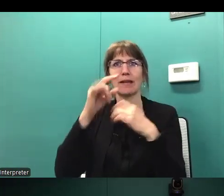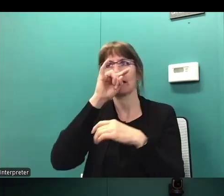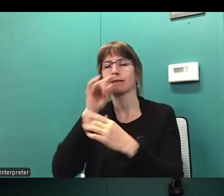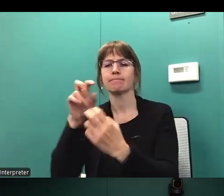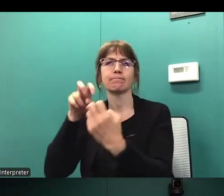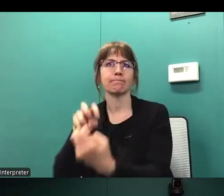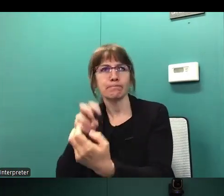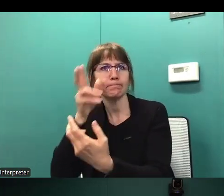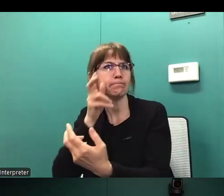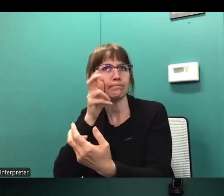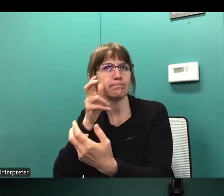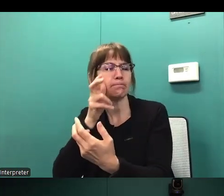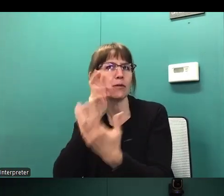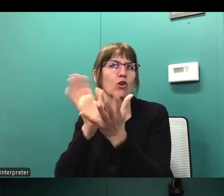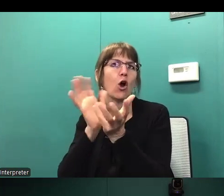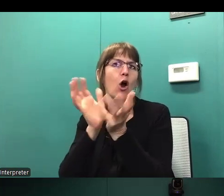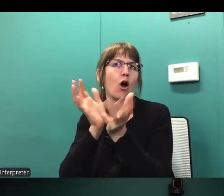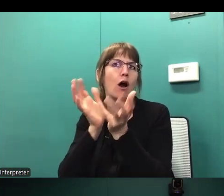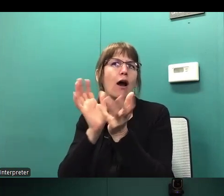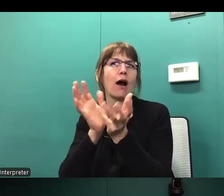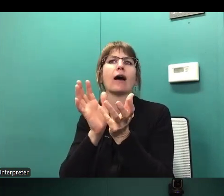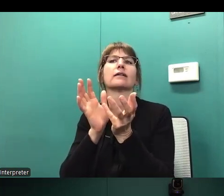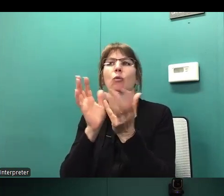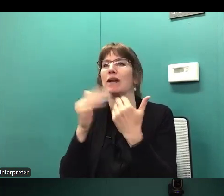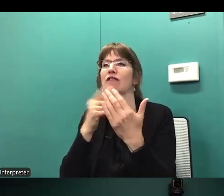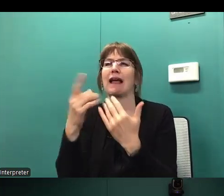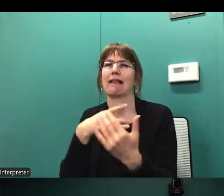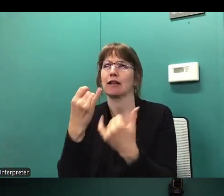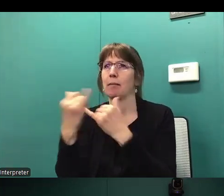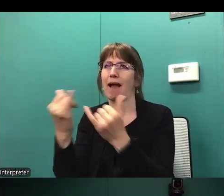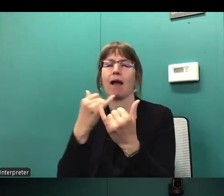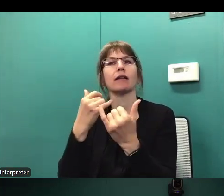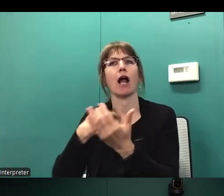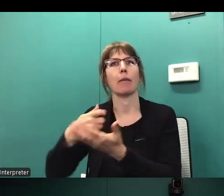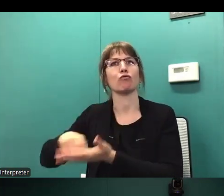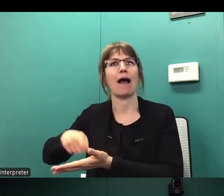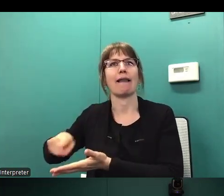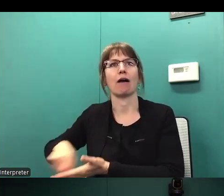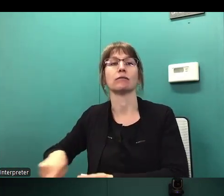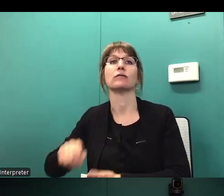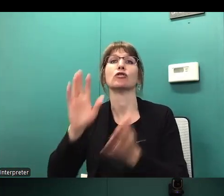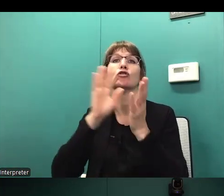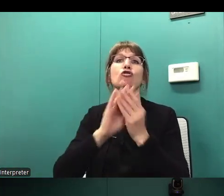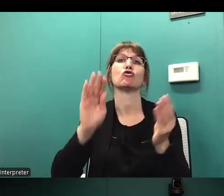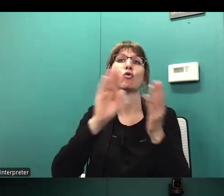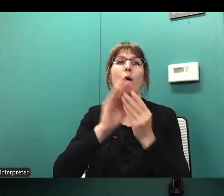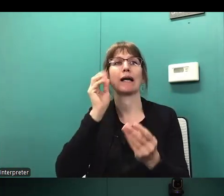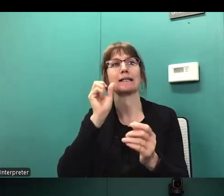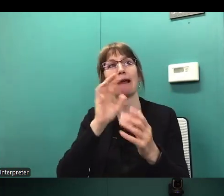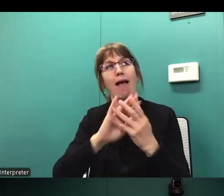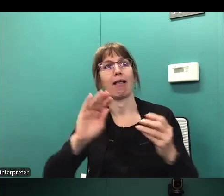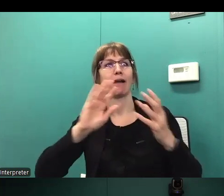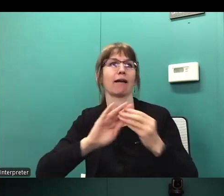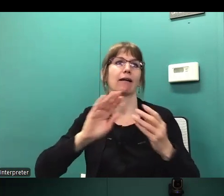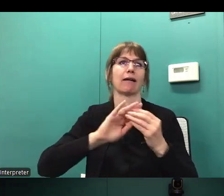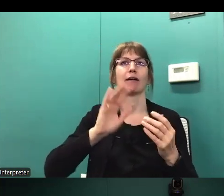played with whatever they wanted. And we would just like have conversations about it and I would write it down. And then storytelling, retelling yields the